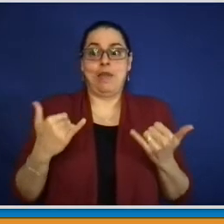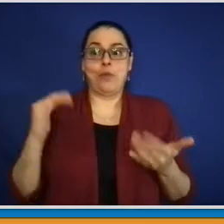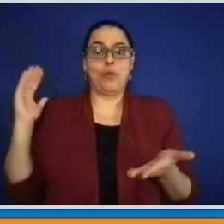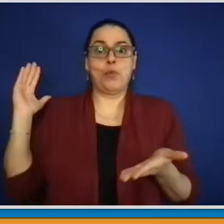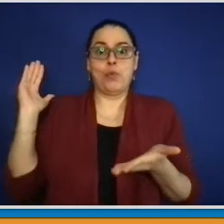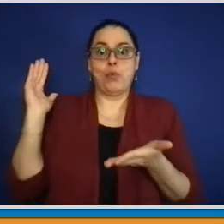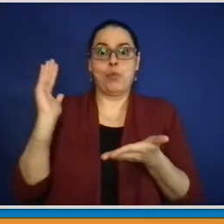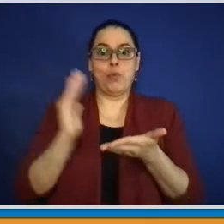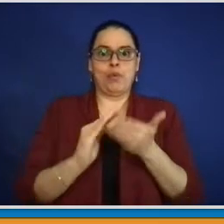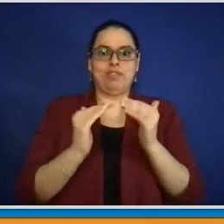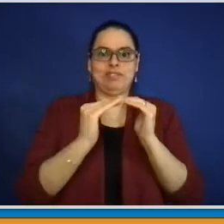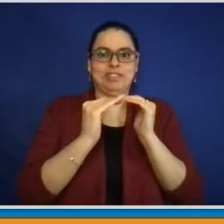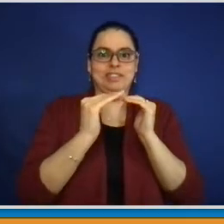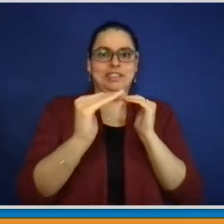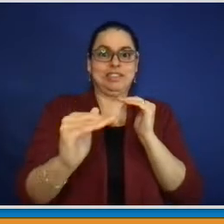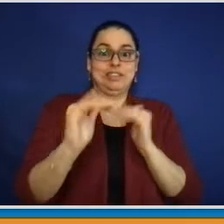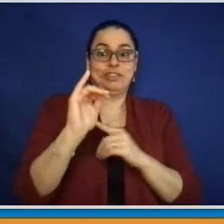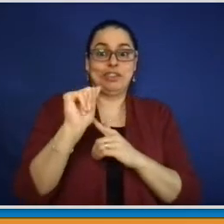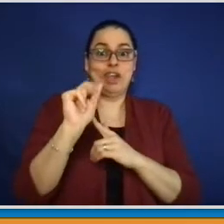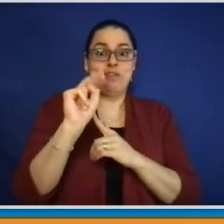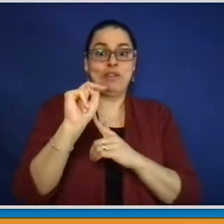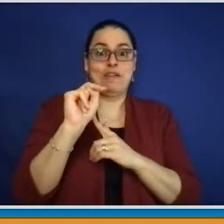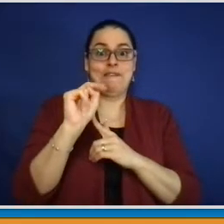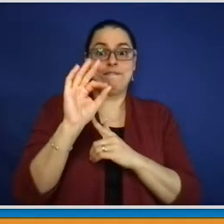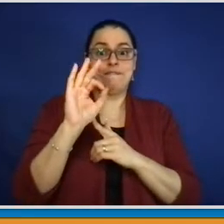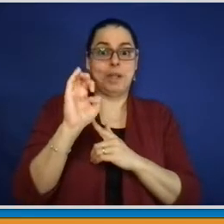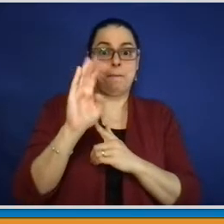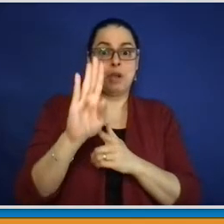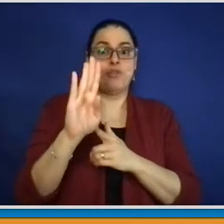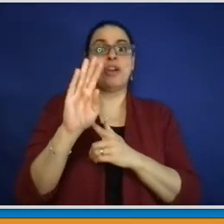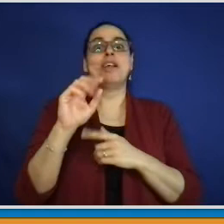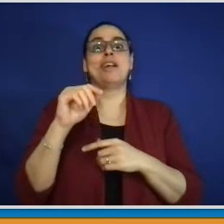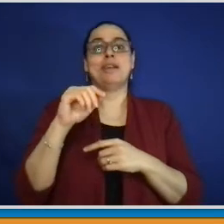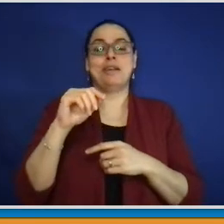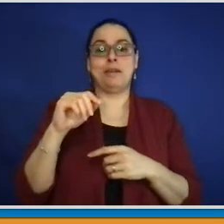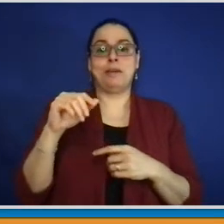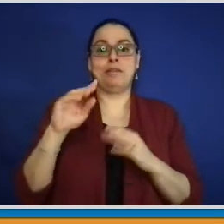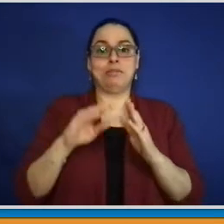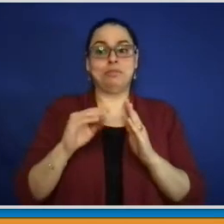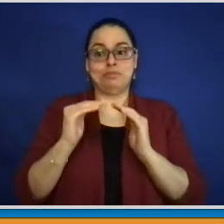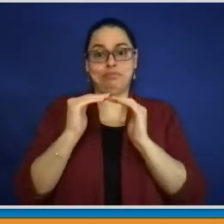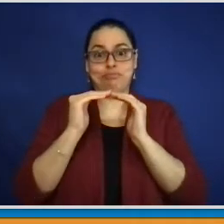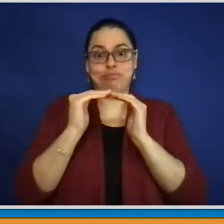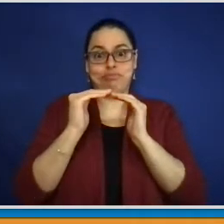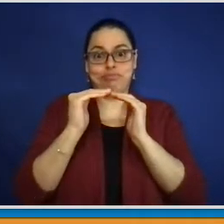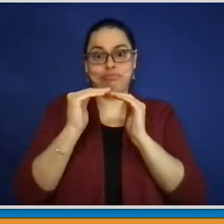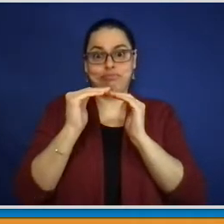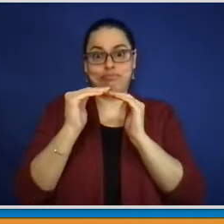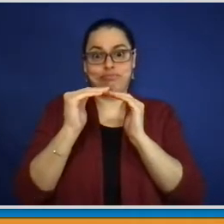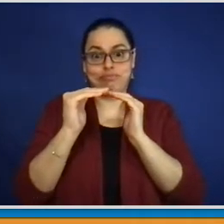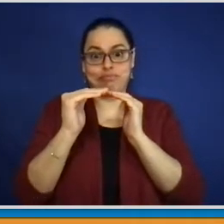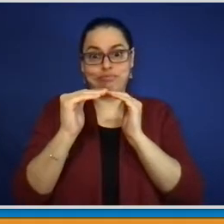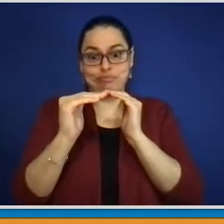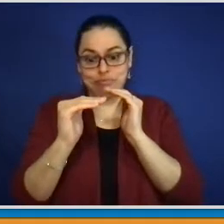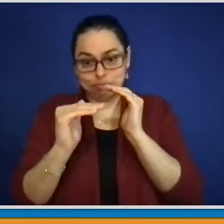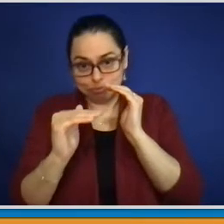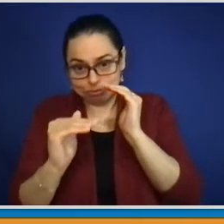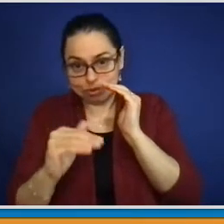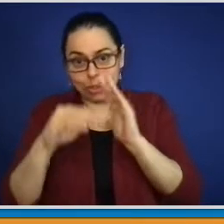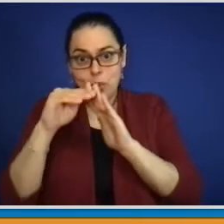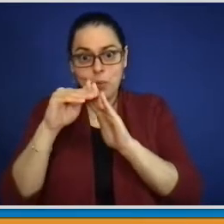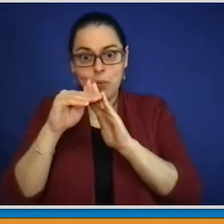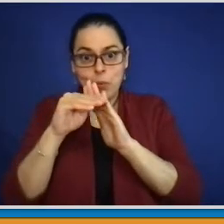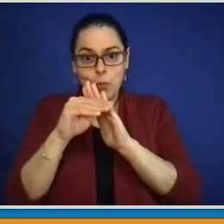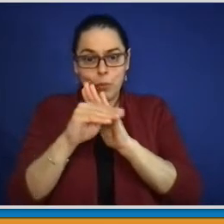numbers occurred. Since then, in the month of March, we've only had 14 reported cases. In the last 2 weeks, we haven't had any